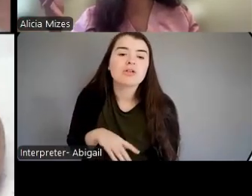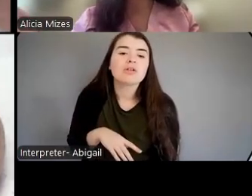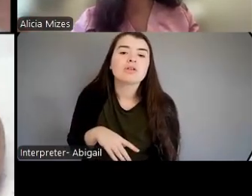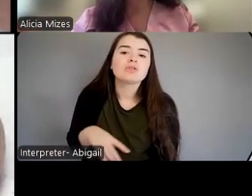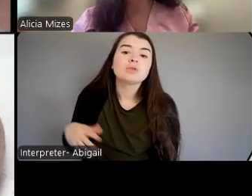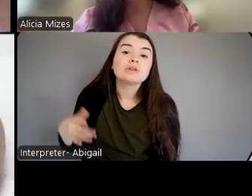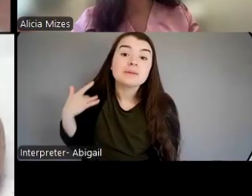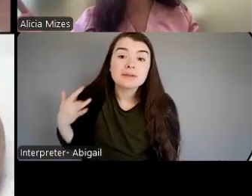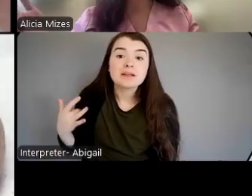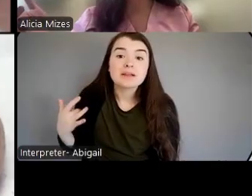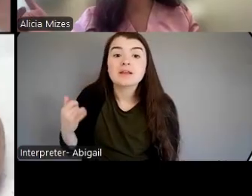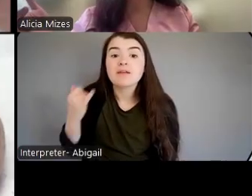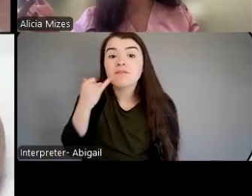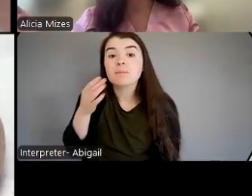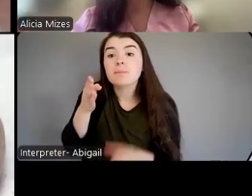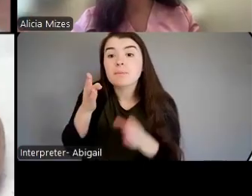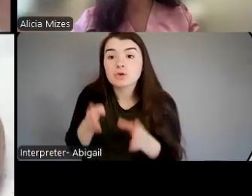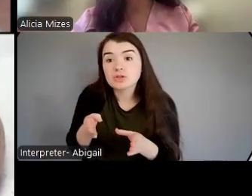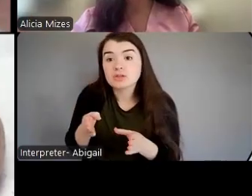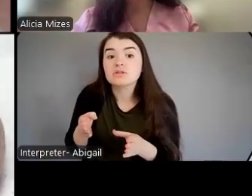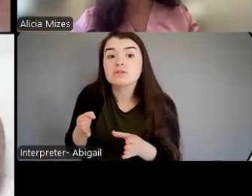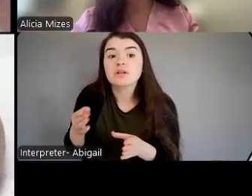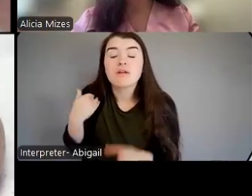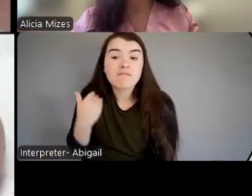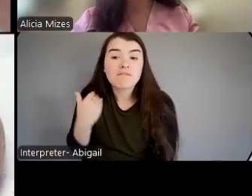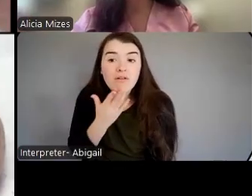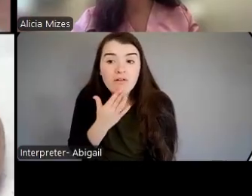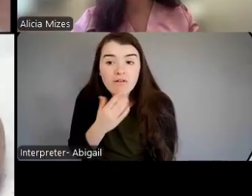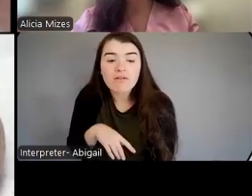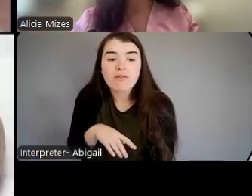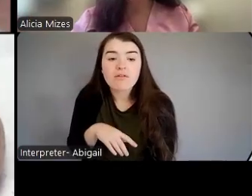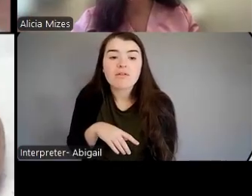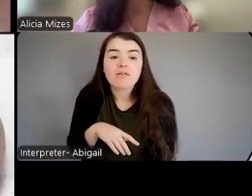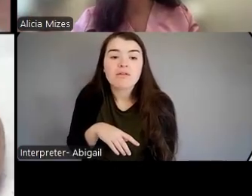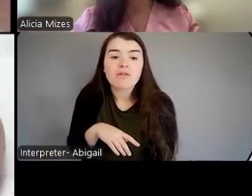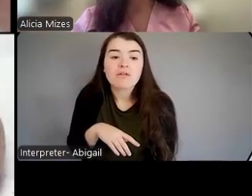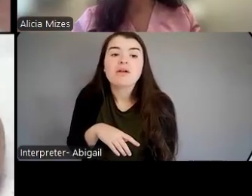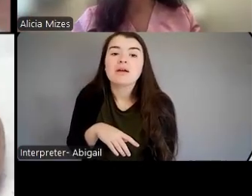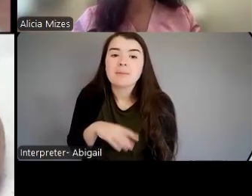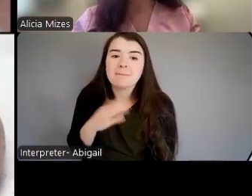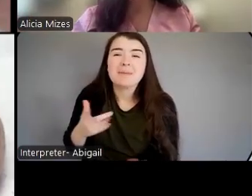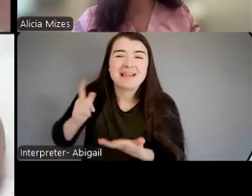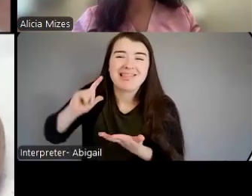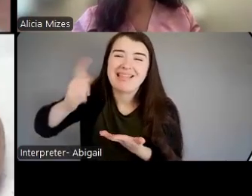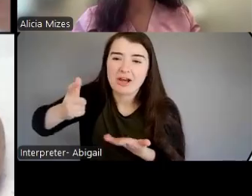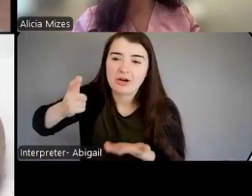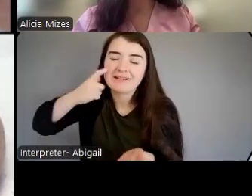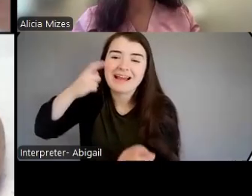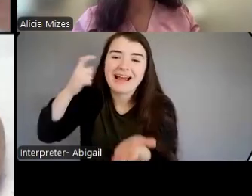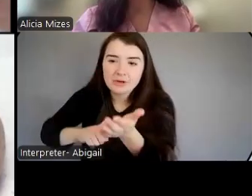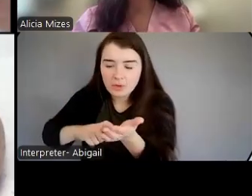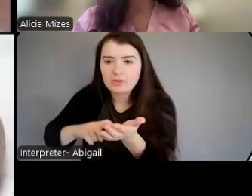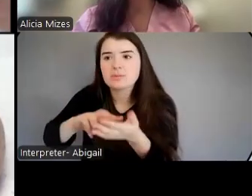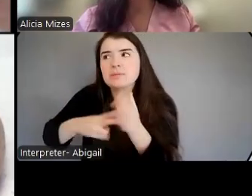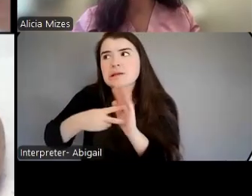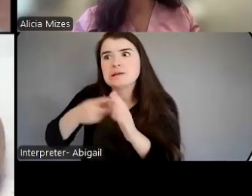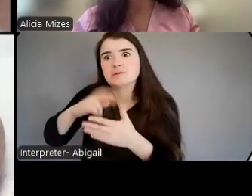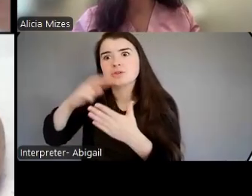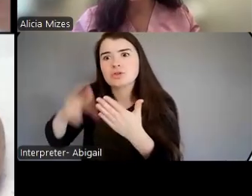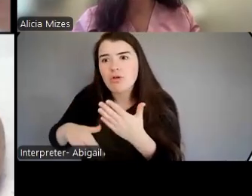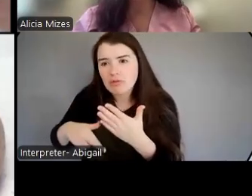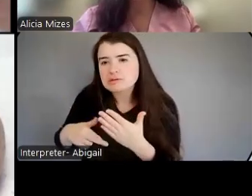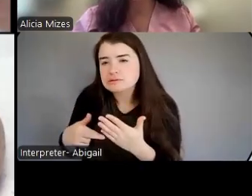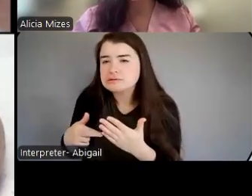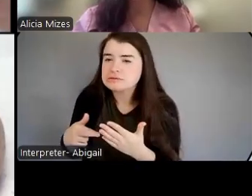with skin of color may get diagnosed with melanoma later and have poor outcomes. So melanoma is one that we don't really tend to treat